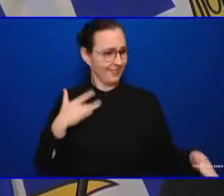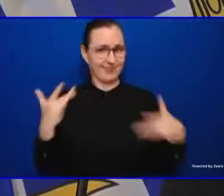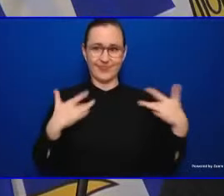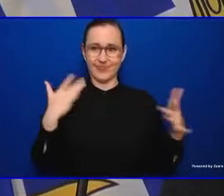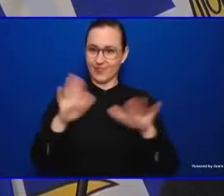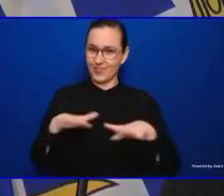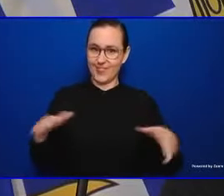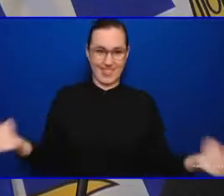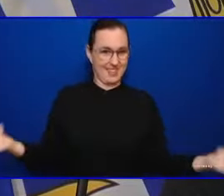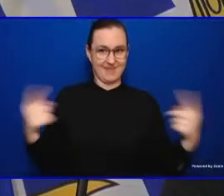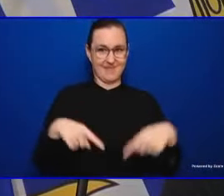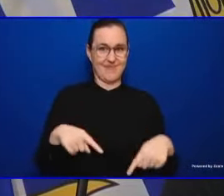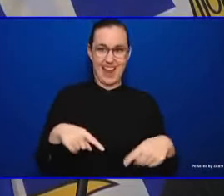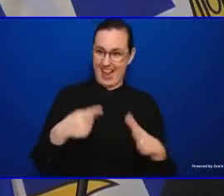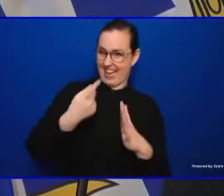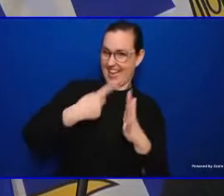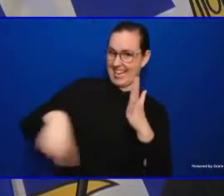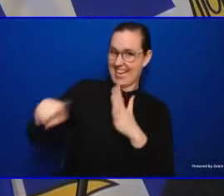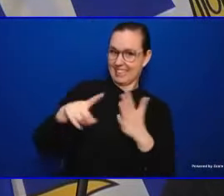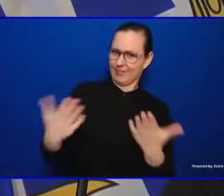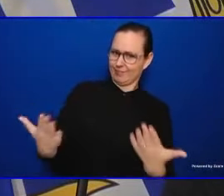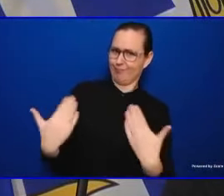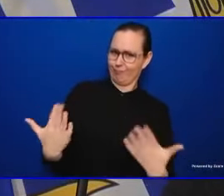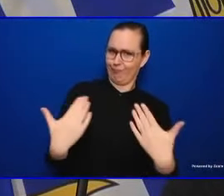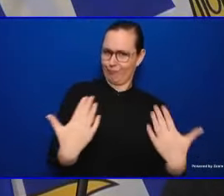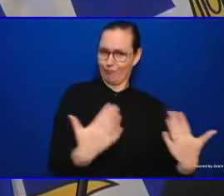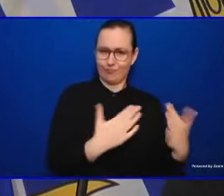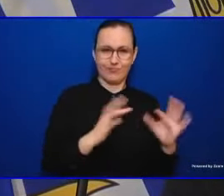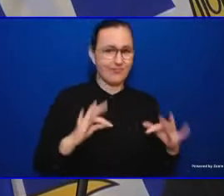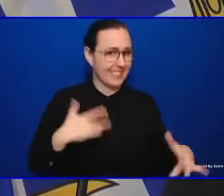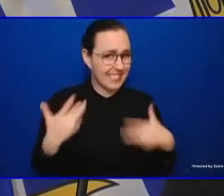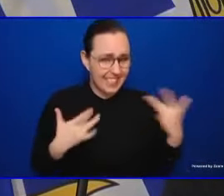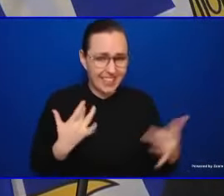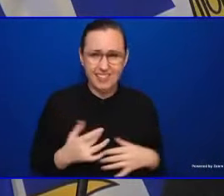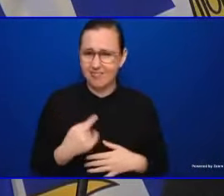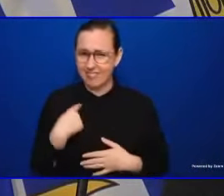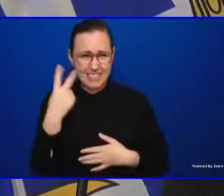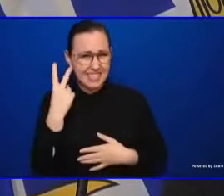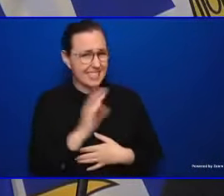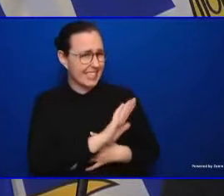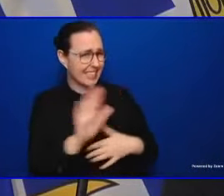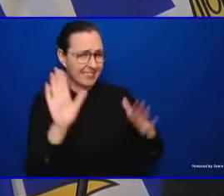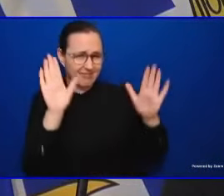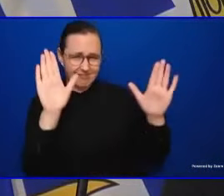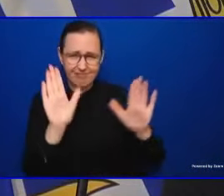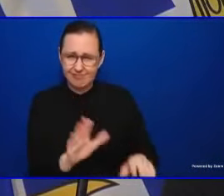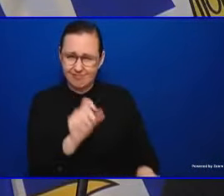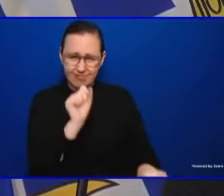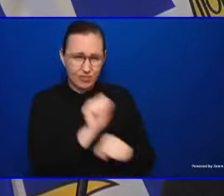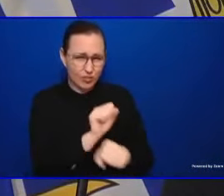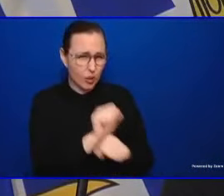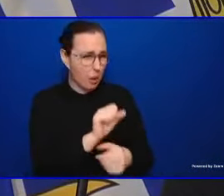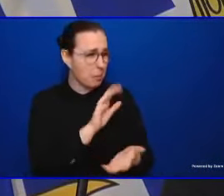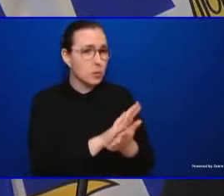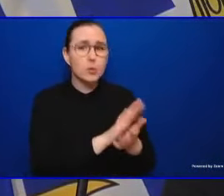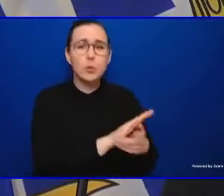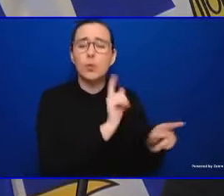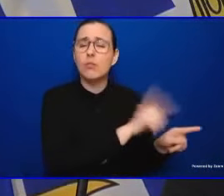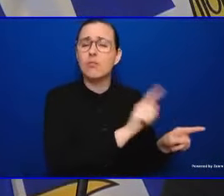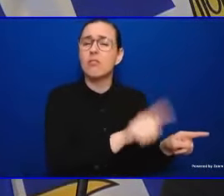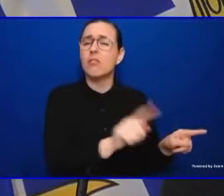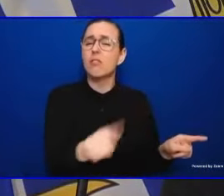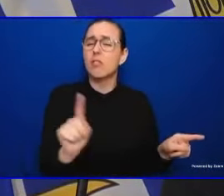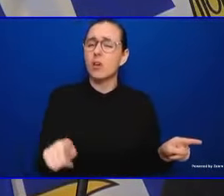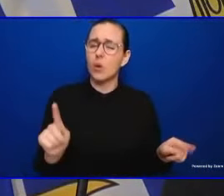and adaptability of our school communities, and I know that's what is going to help us get through, which will undoubtedly